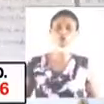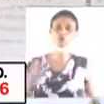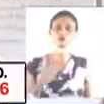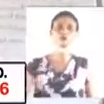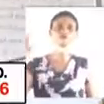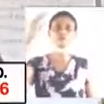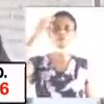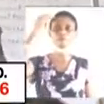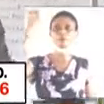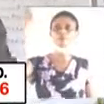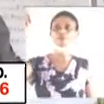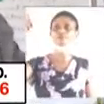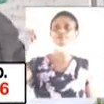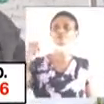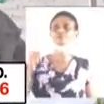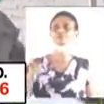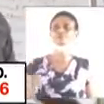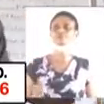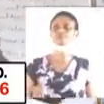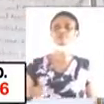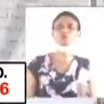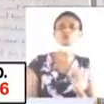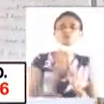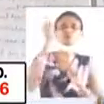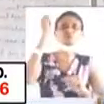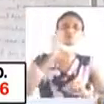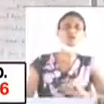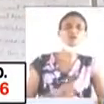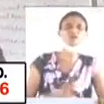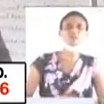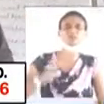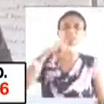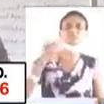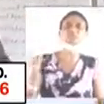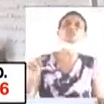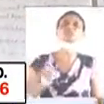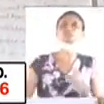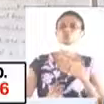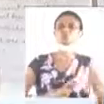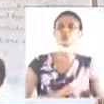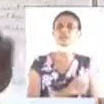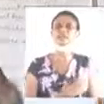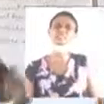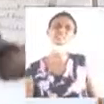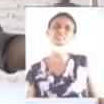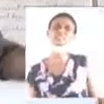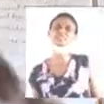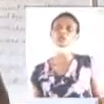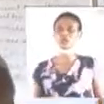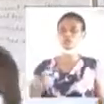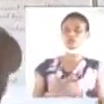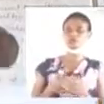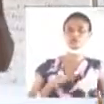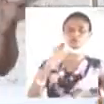loss of memory. They always have loss of memory. Most often, tell them do